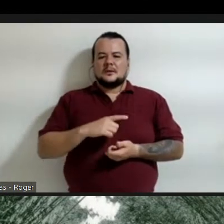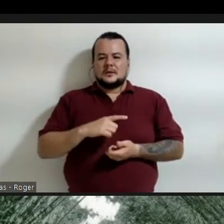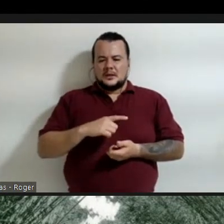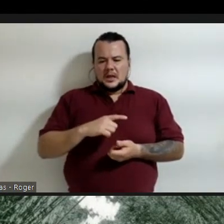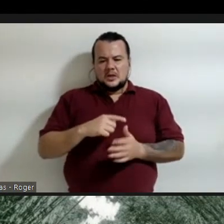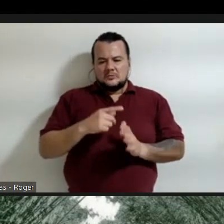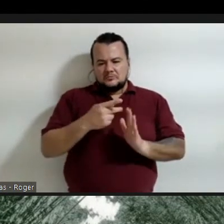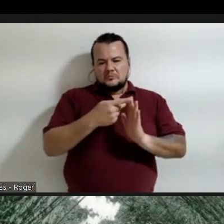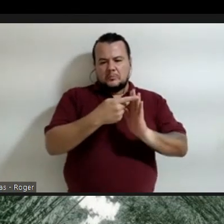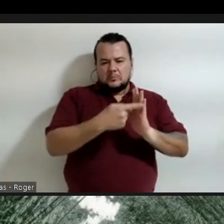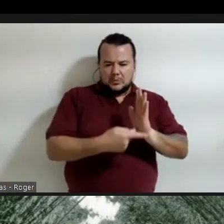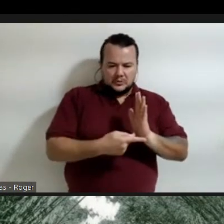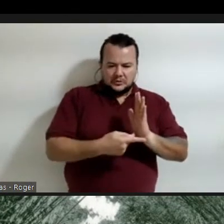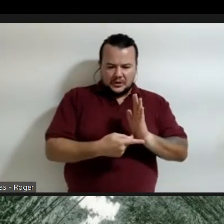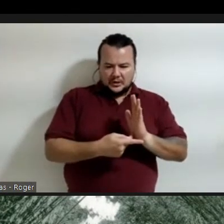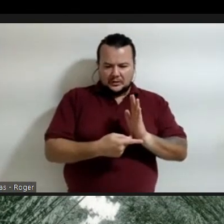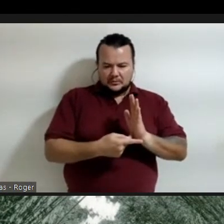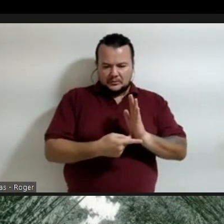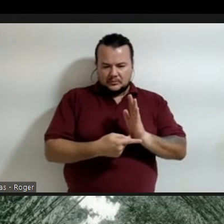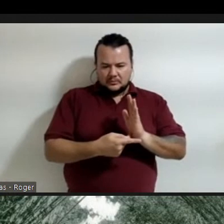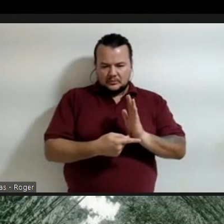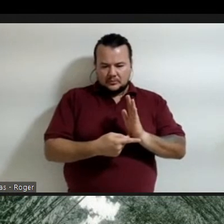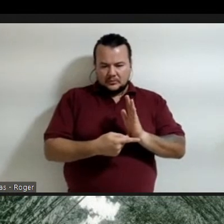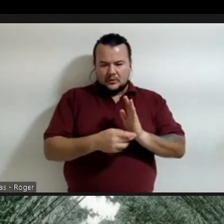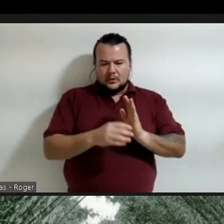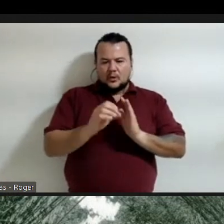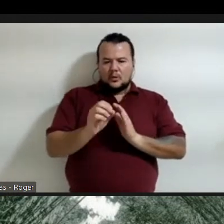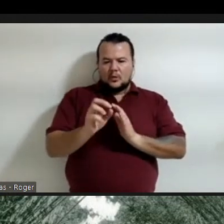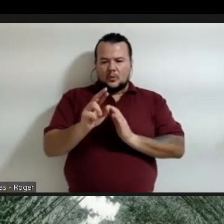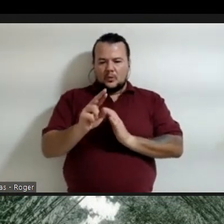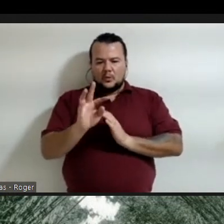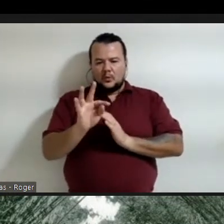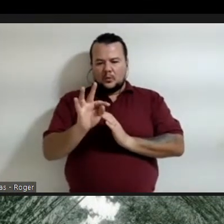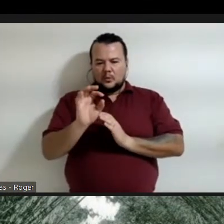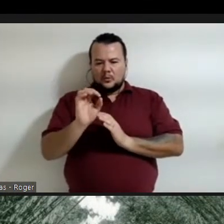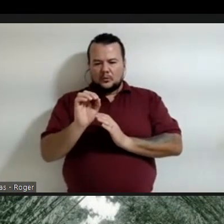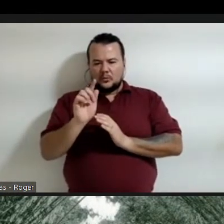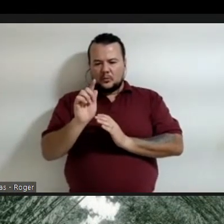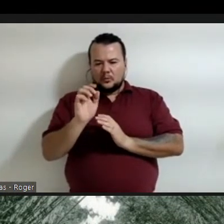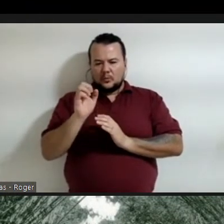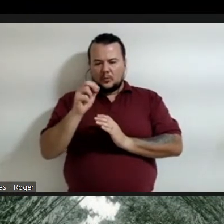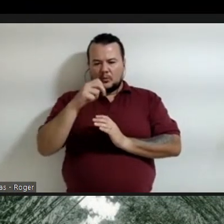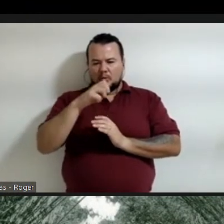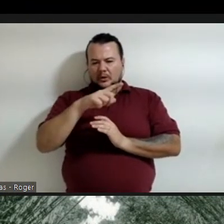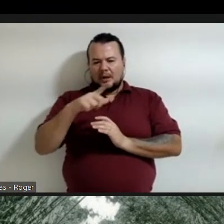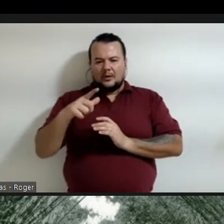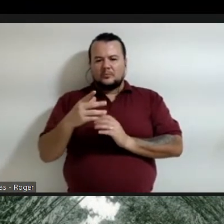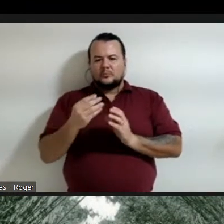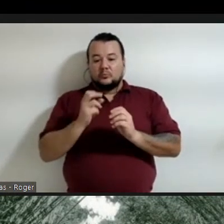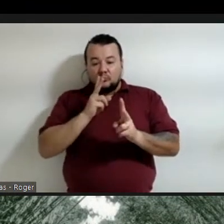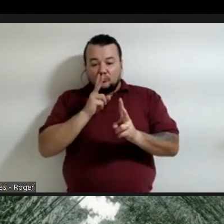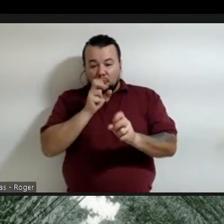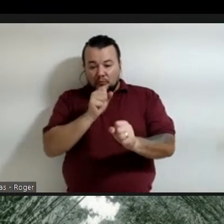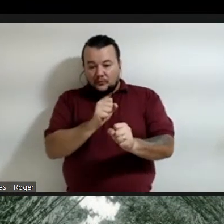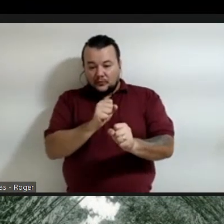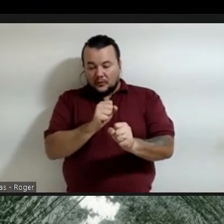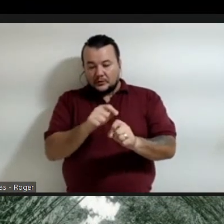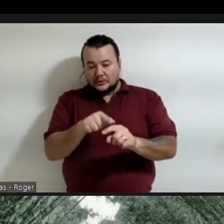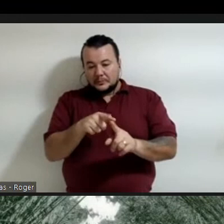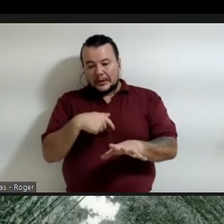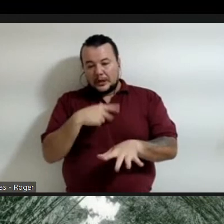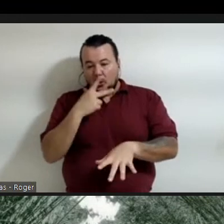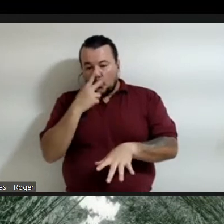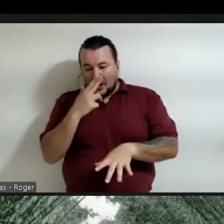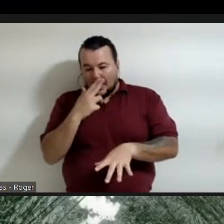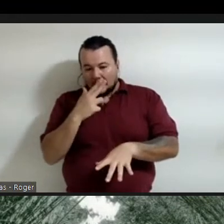of the architects broke out and did more plastic forms. But I think that discipline of the grid really played a part in the geometries in addition